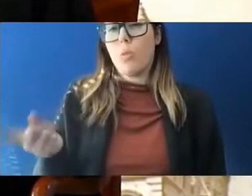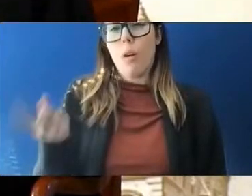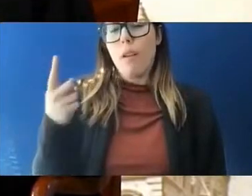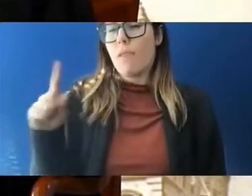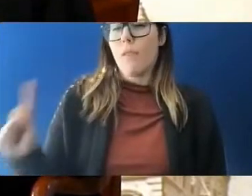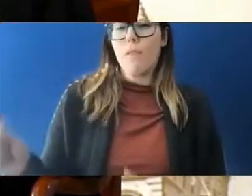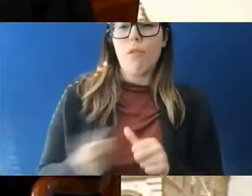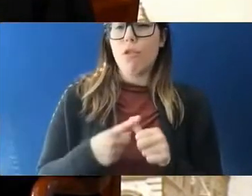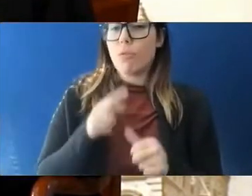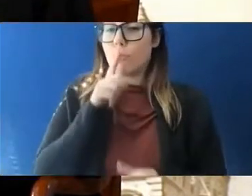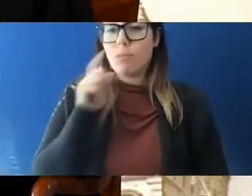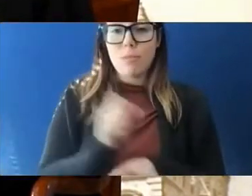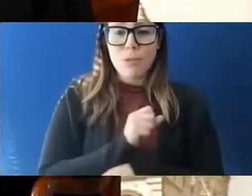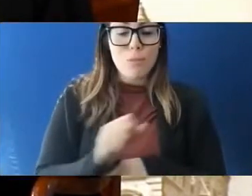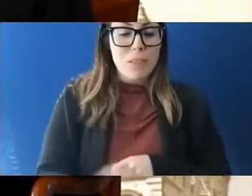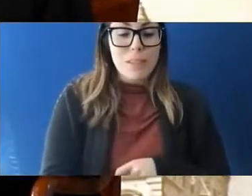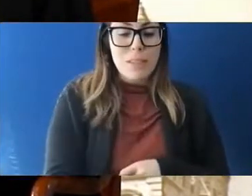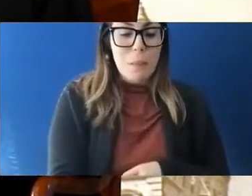real